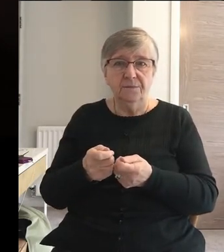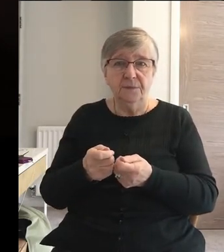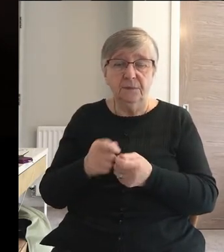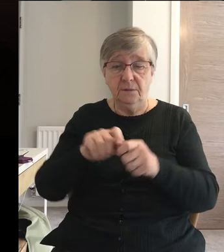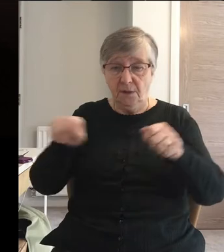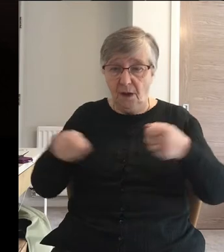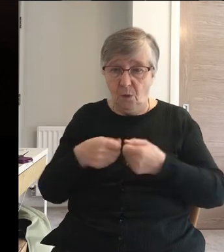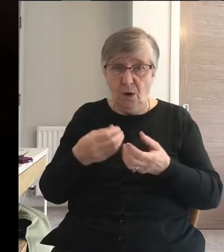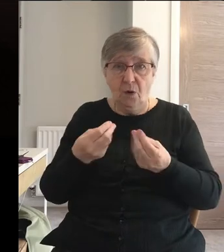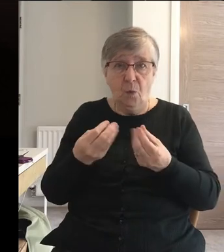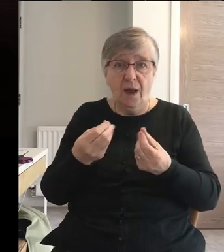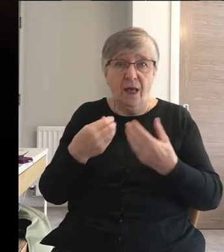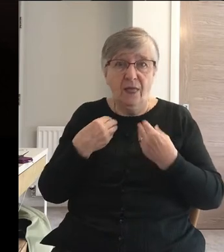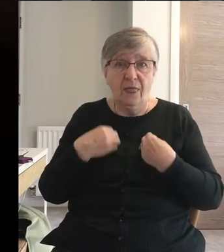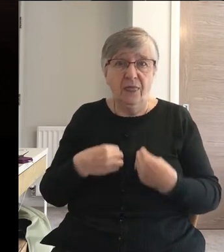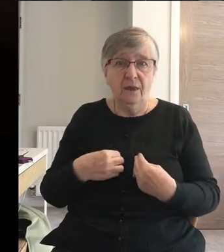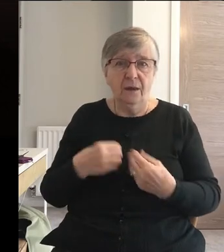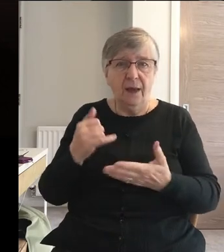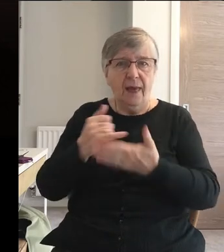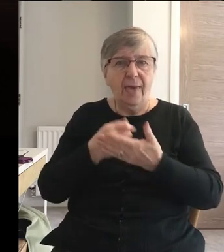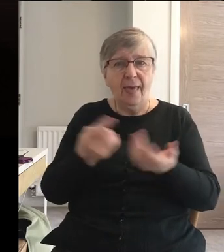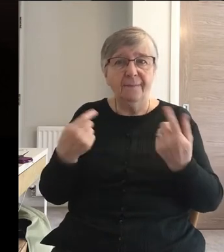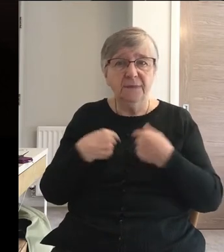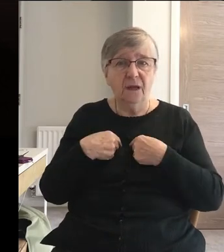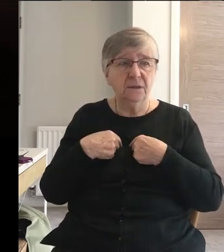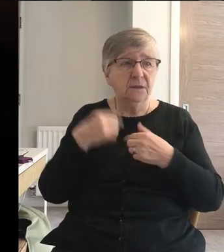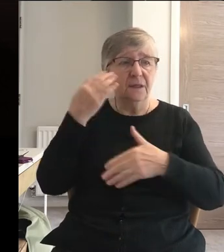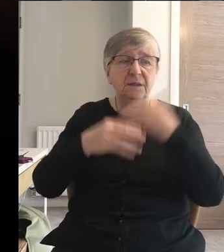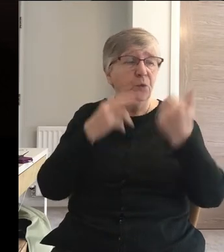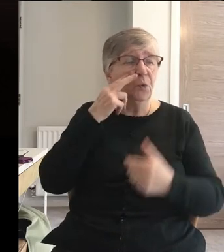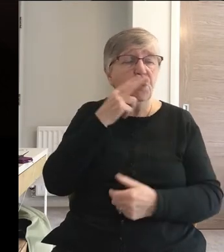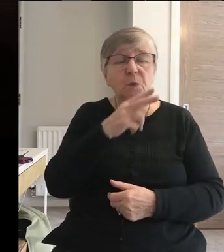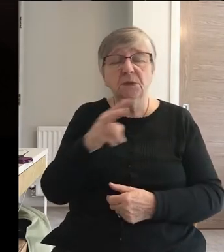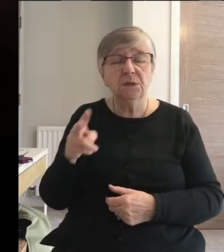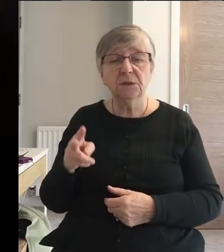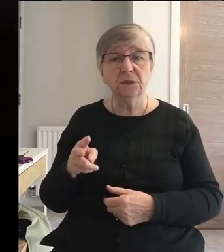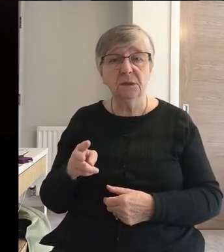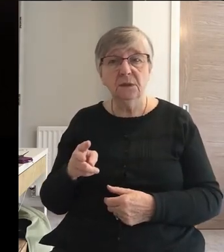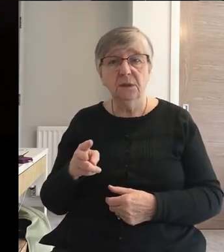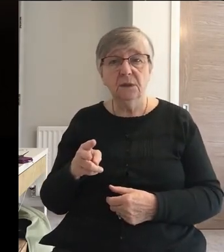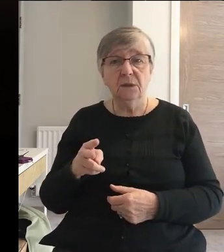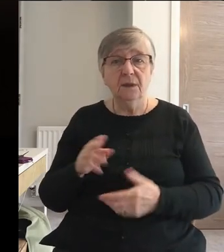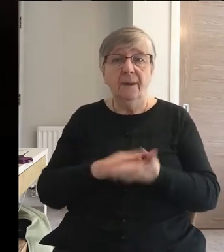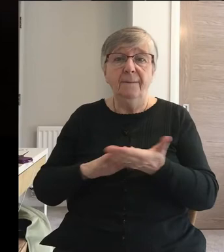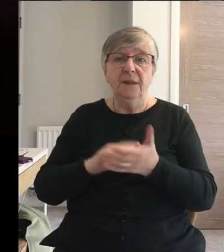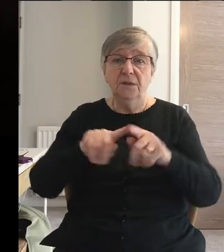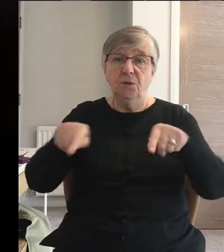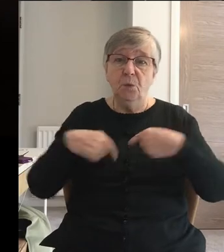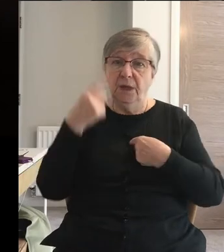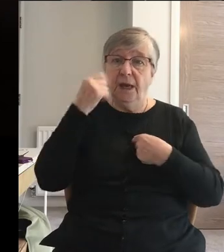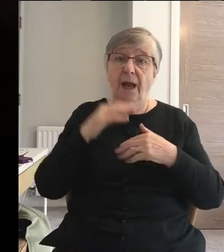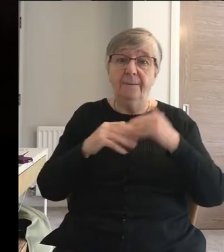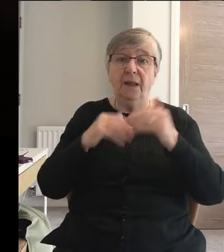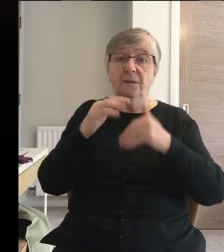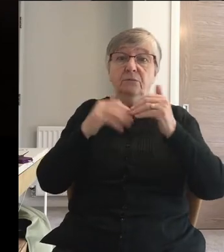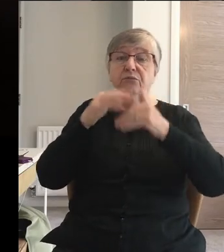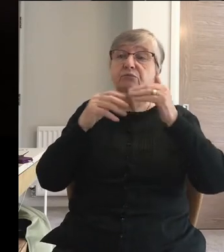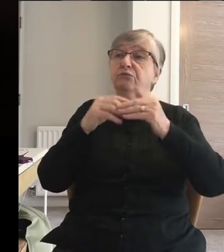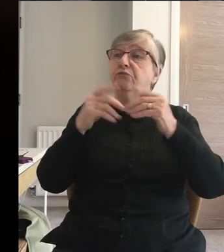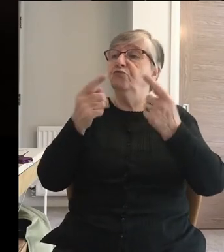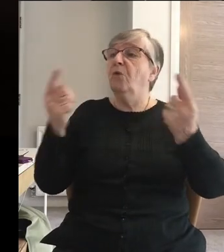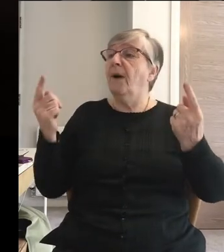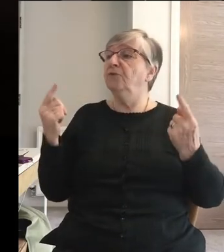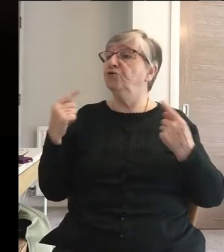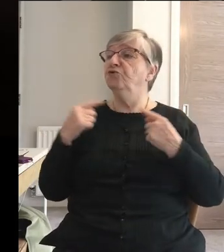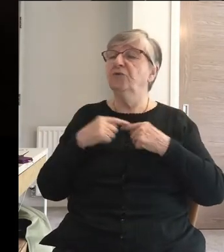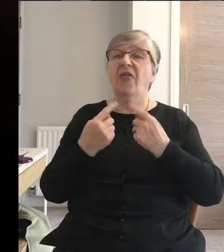And our wealth helps us not to notice. Our wealth means that we can build so much